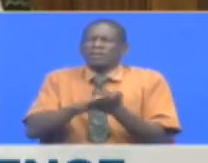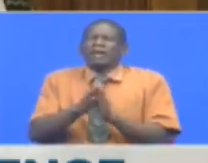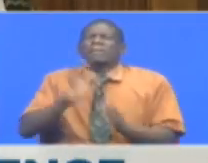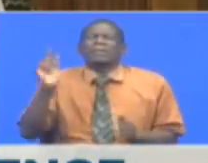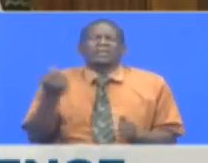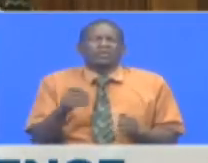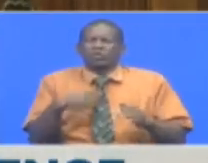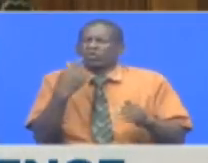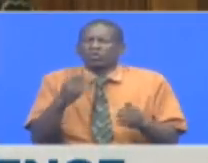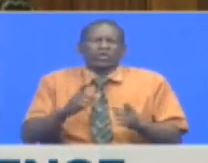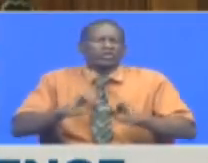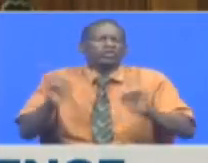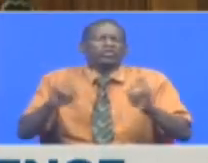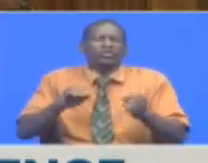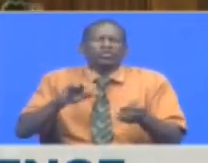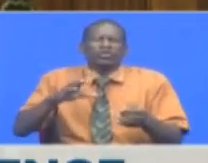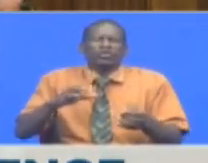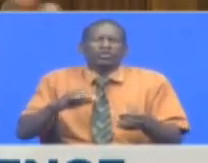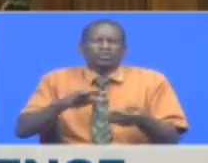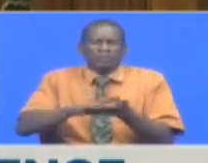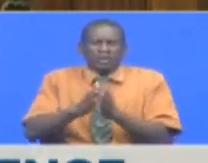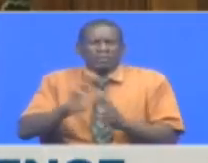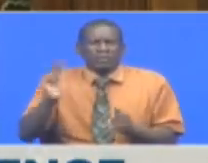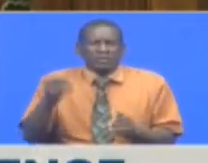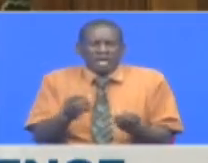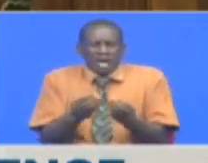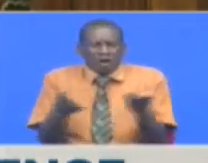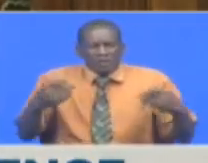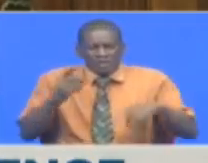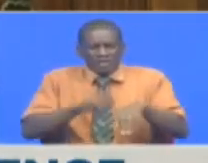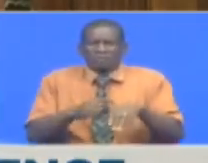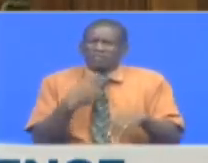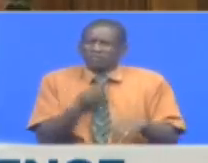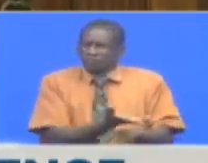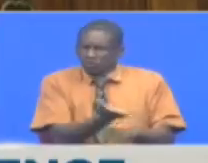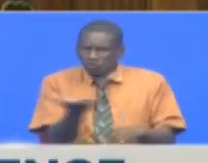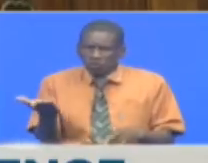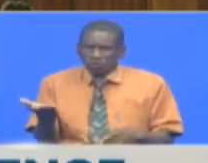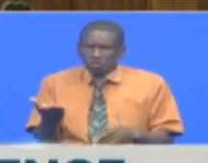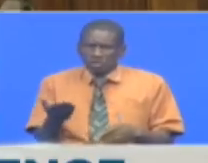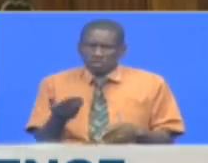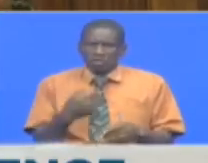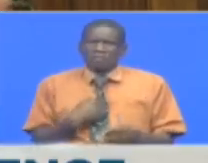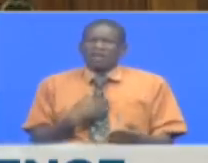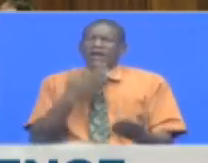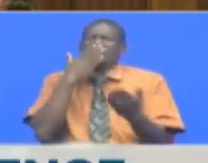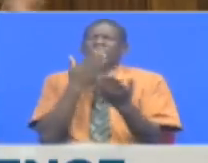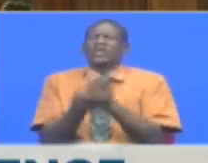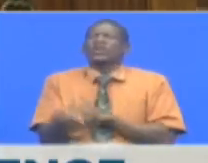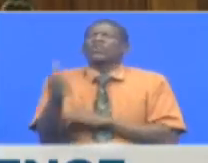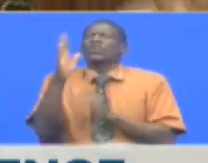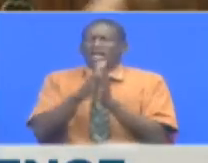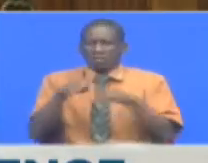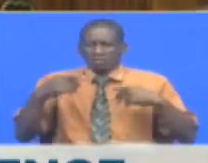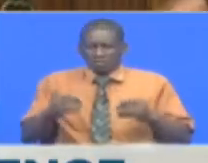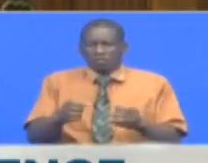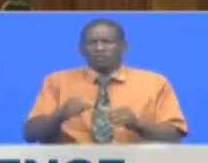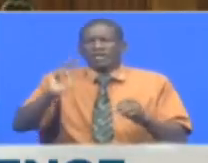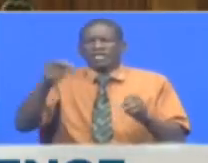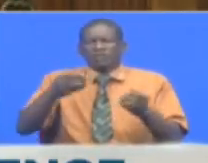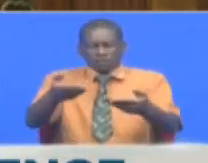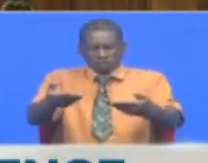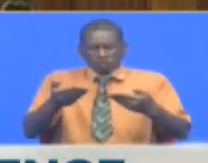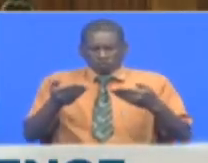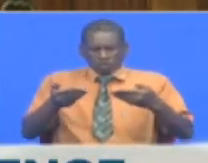to be president. How many times have I told you people, I am very grateful to the Almighty God and the people of Kenya for the opportunity they've given